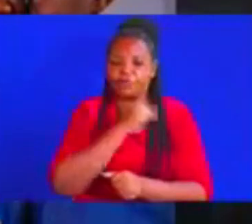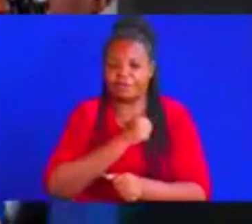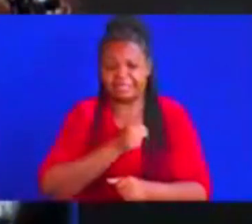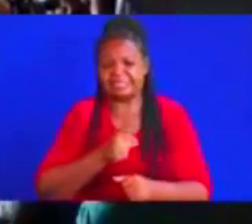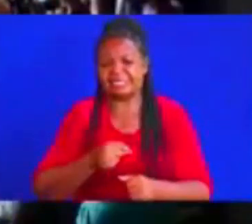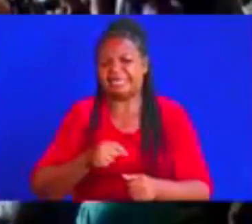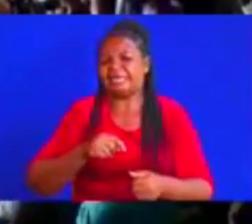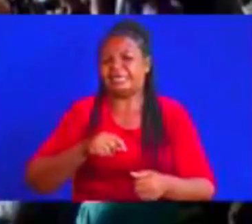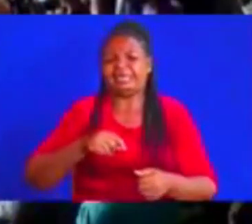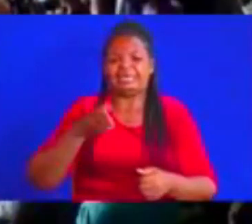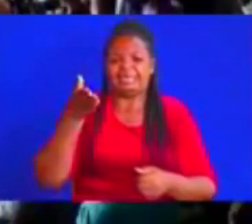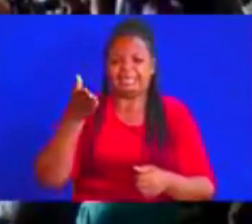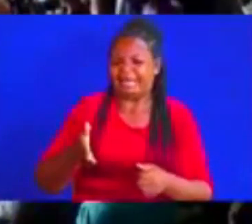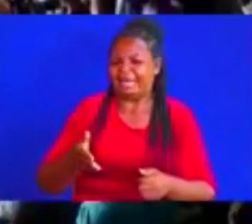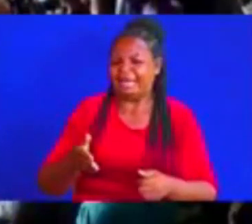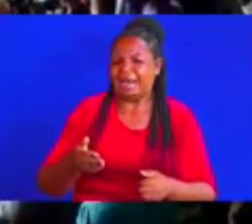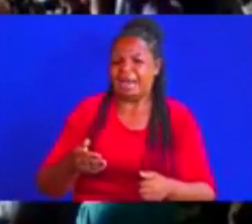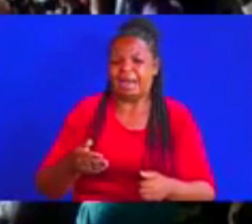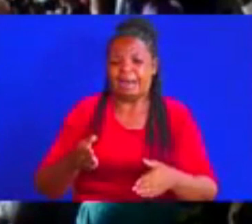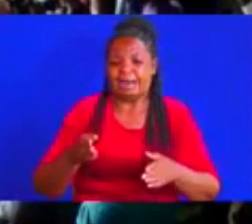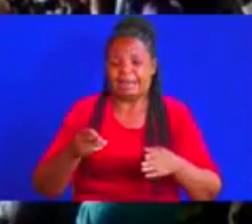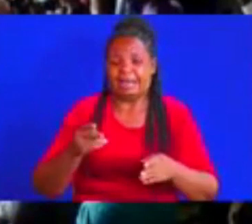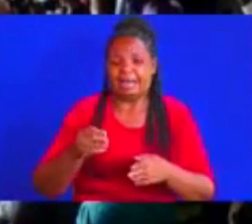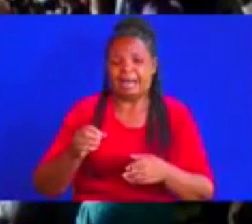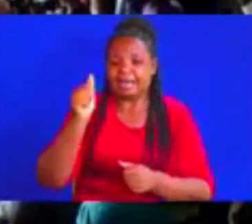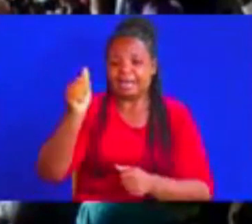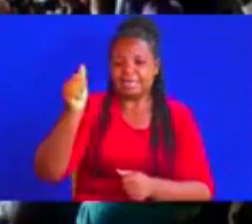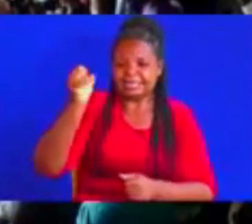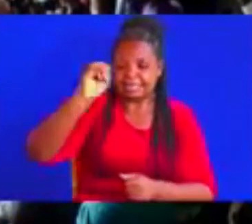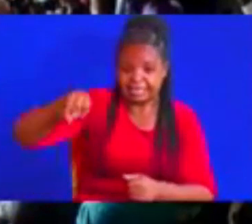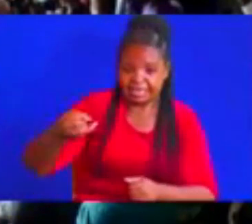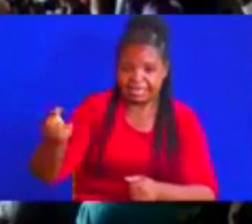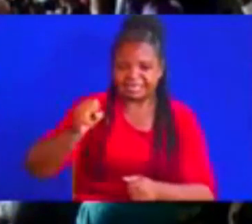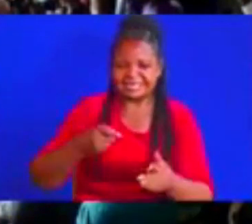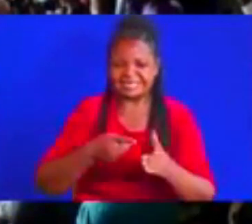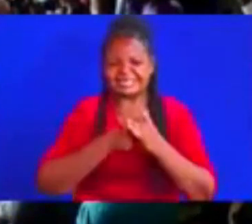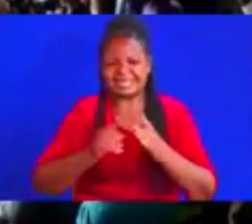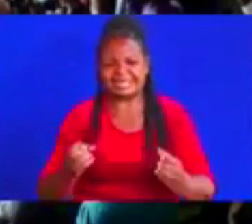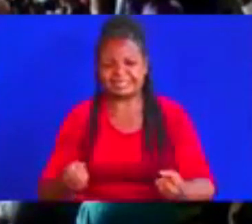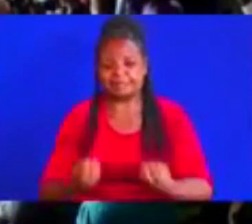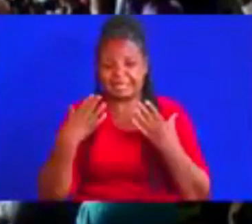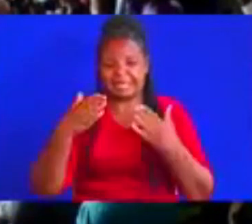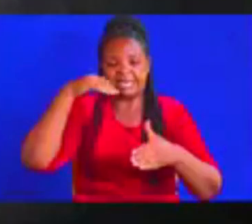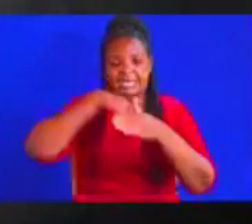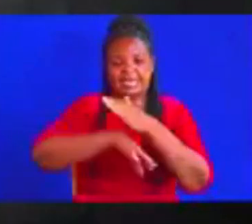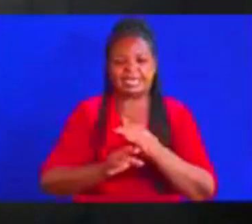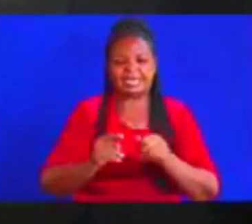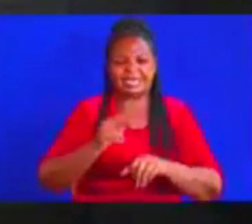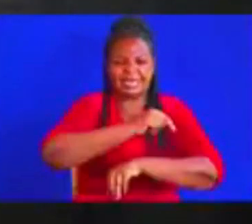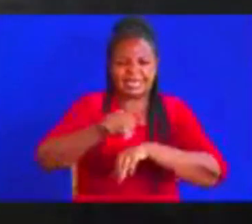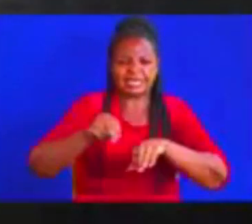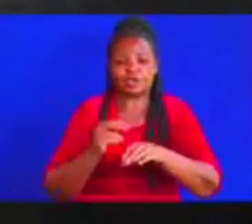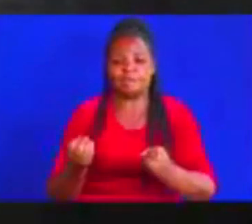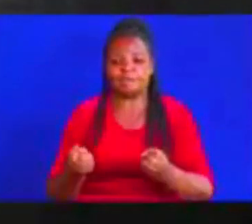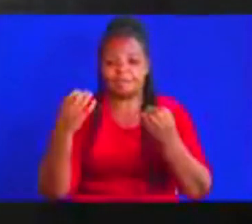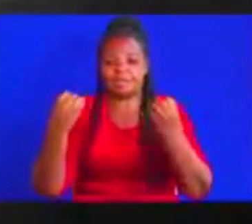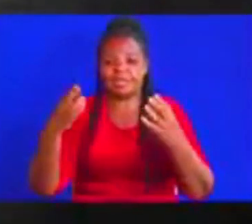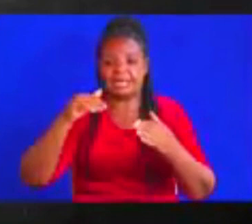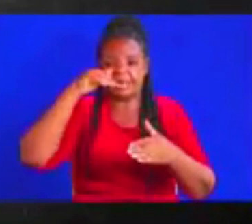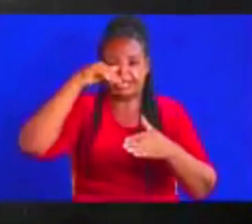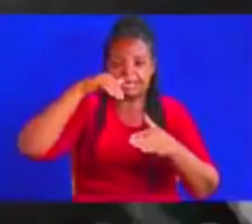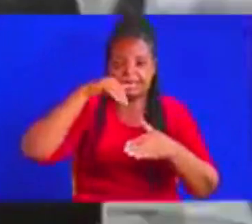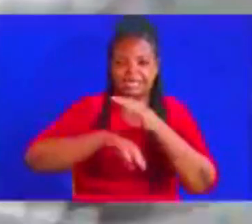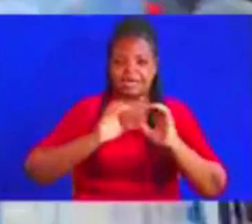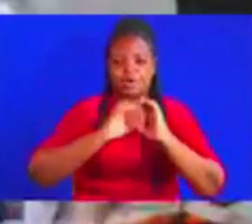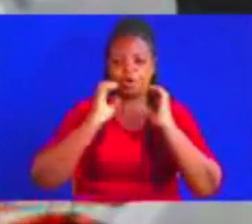for revival in the lives of individuals and ministries in many nations of the world. With a standing ovation, help